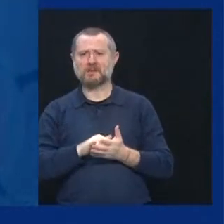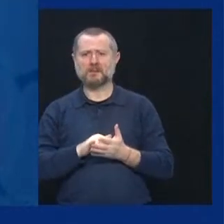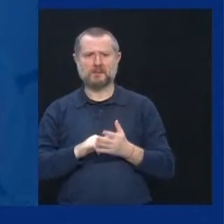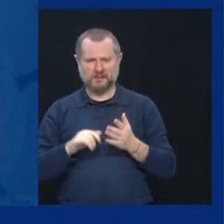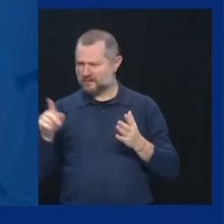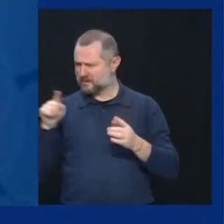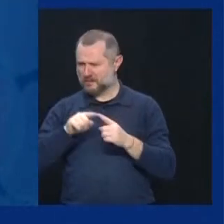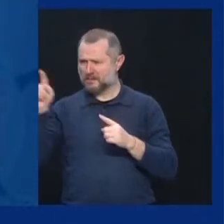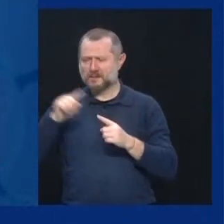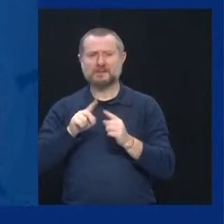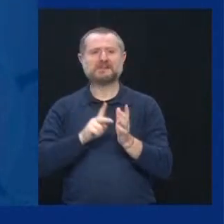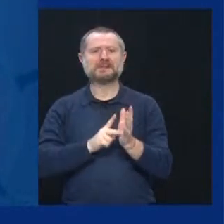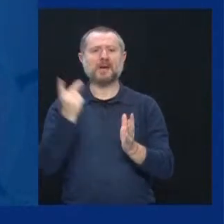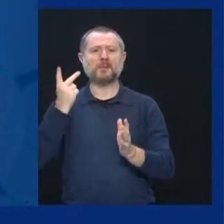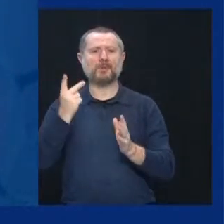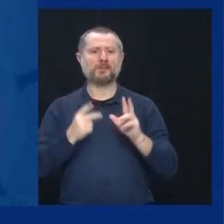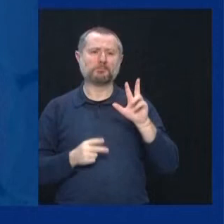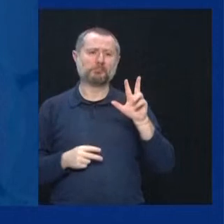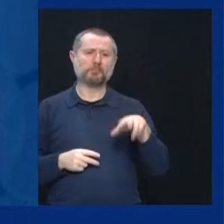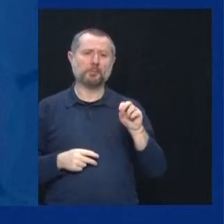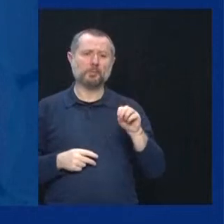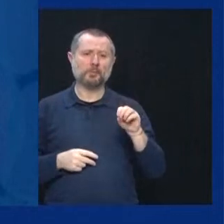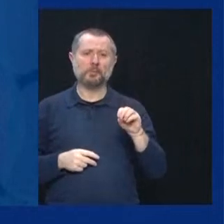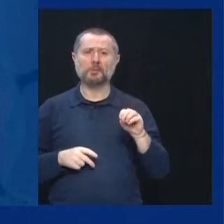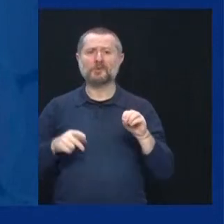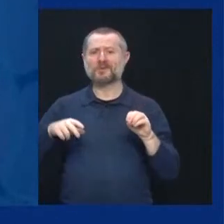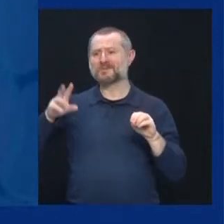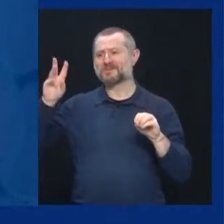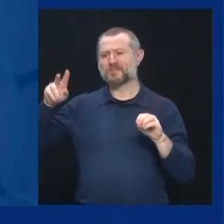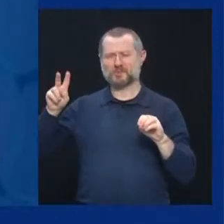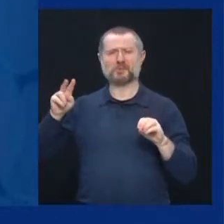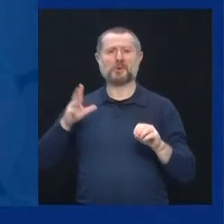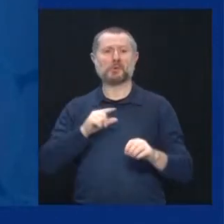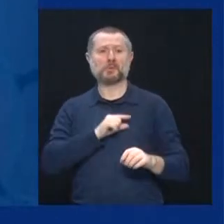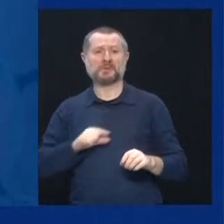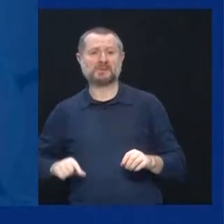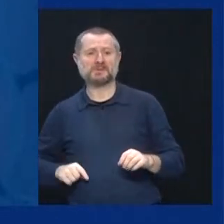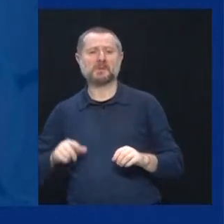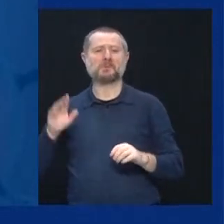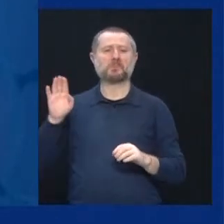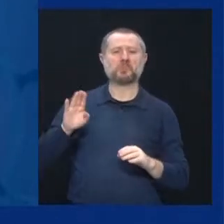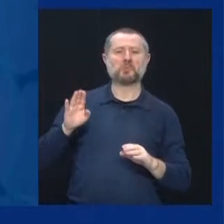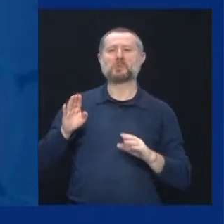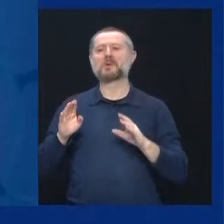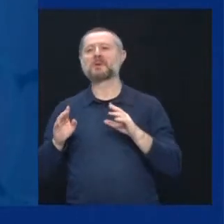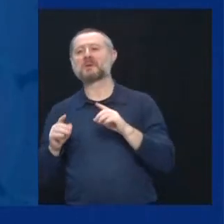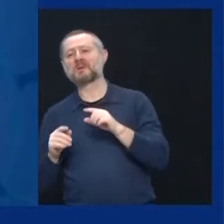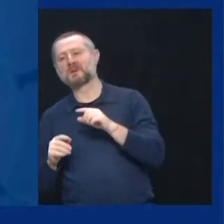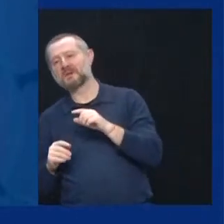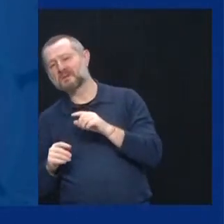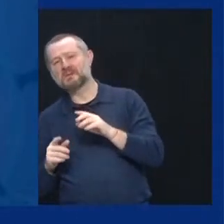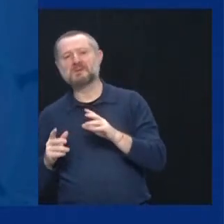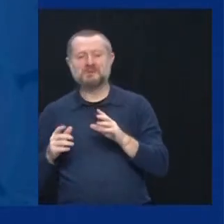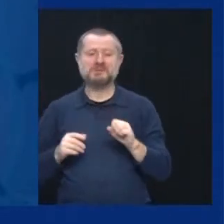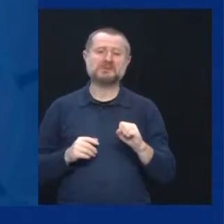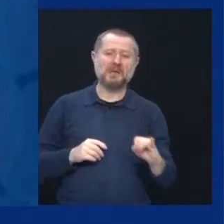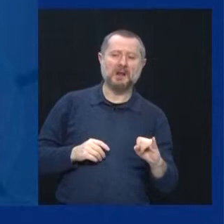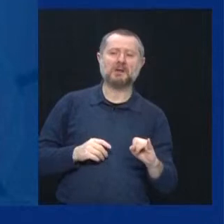than Queens, higher than Brooklyn, higher than Staten Island. Staten Island has ticked